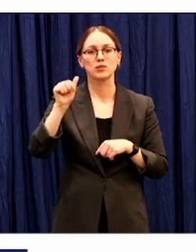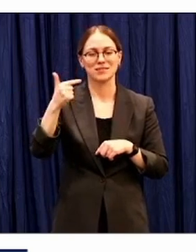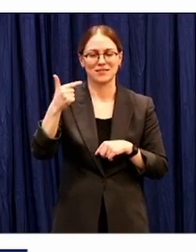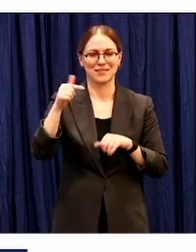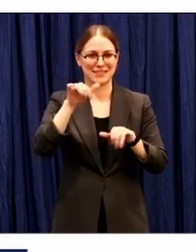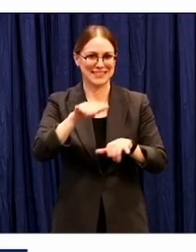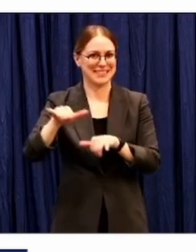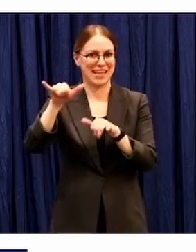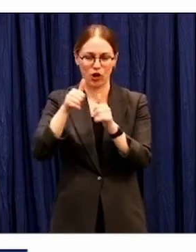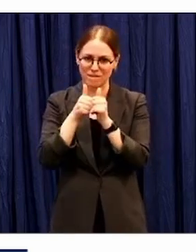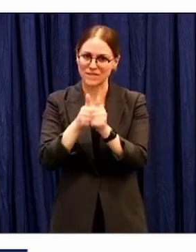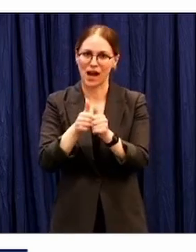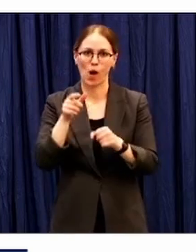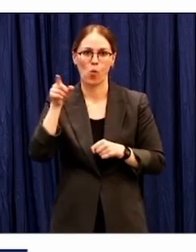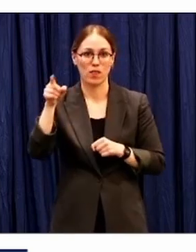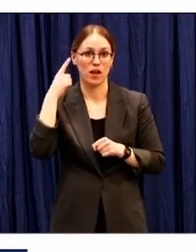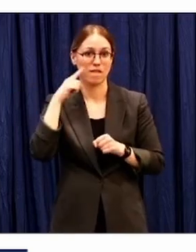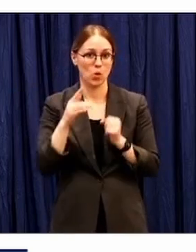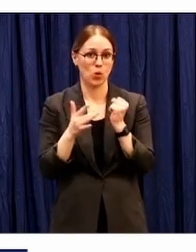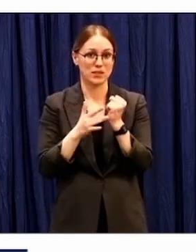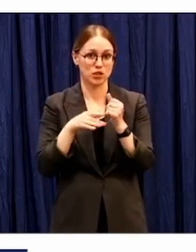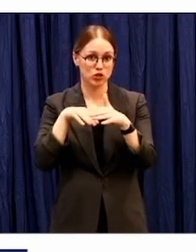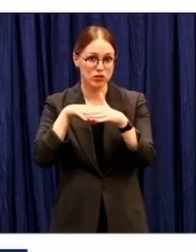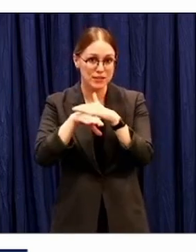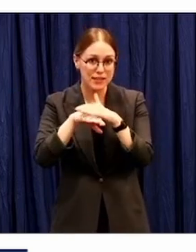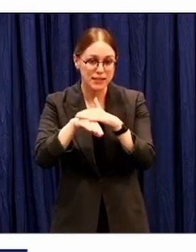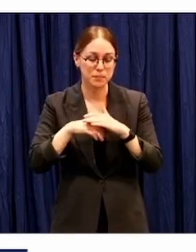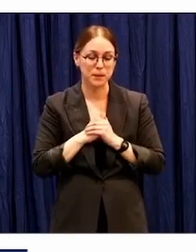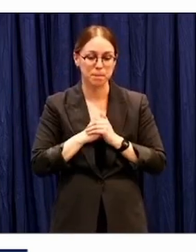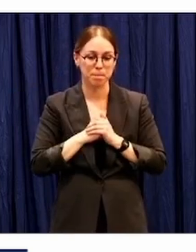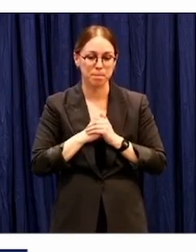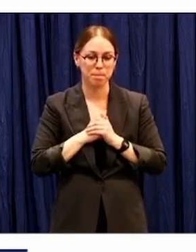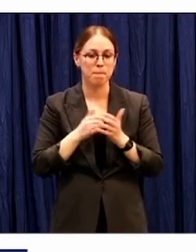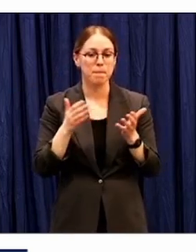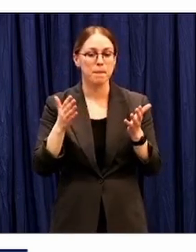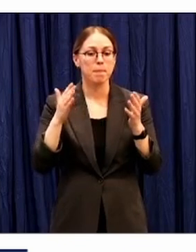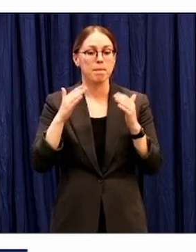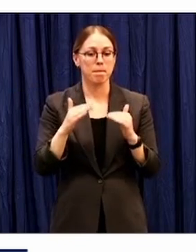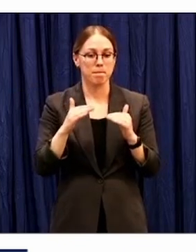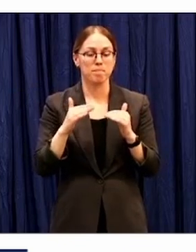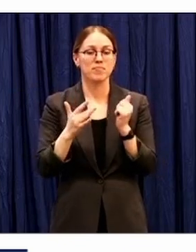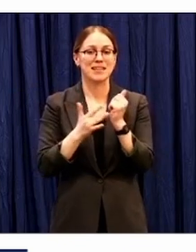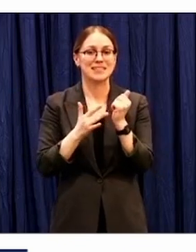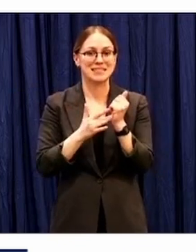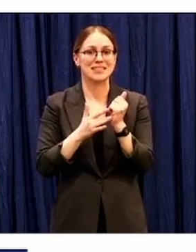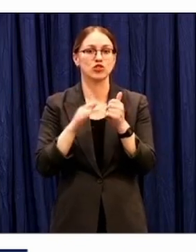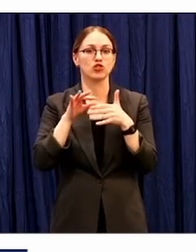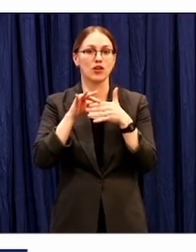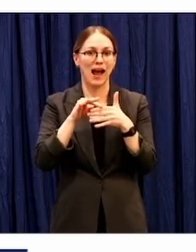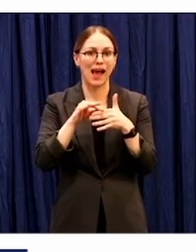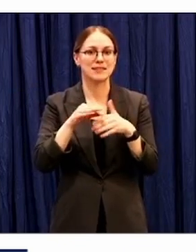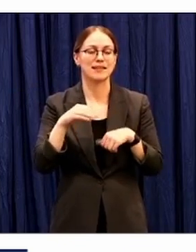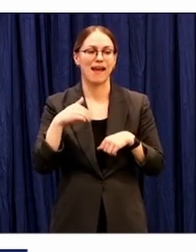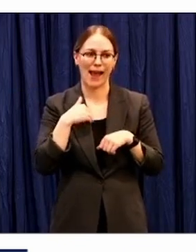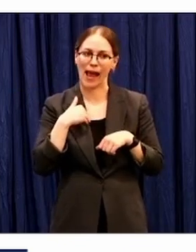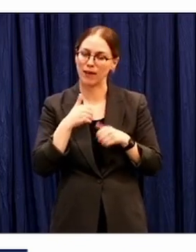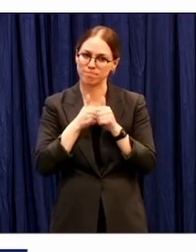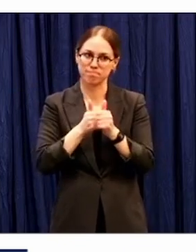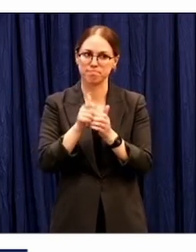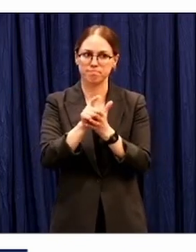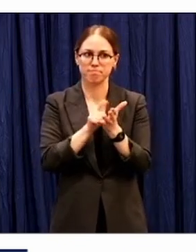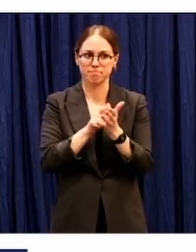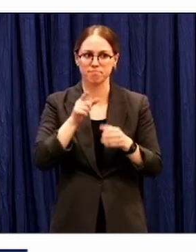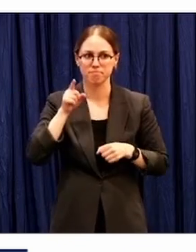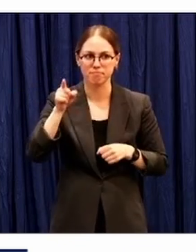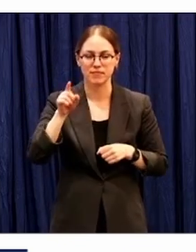digital accessibility. All SOM digital content shall at minimum conform to WCAG 2.1 level AA. And then